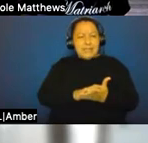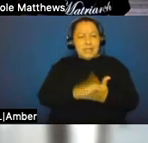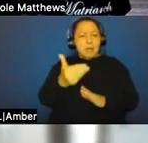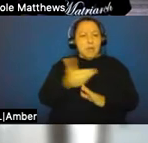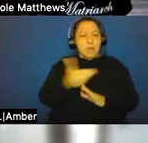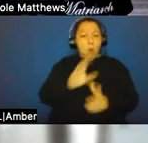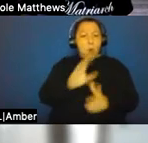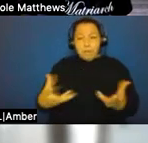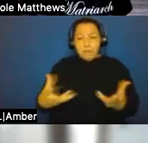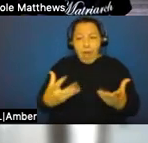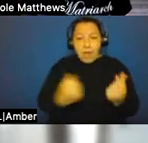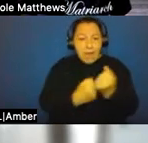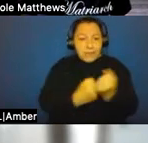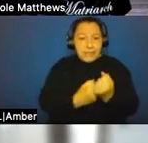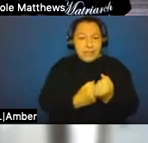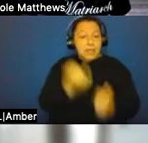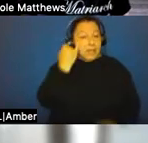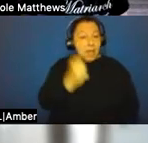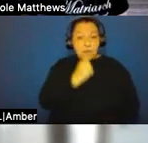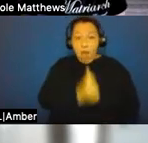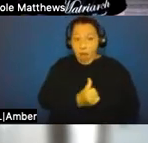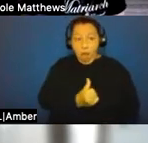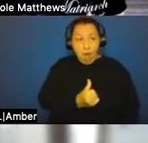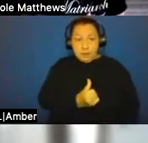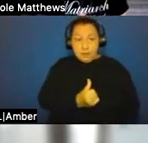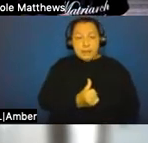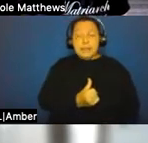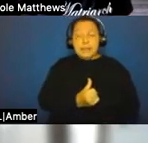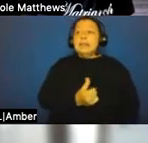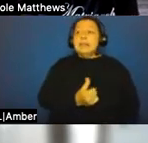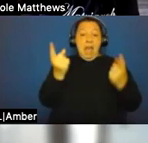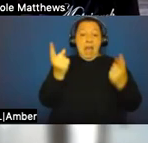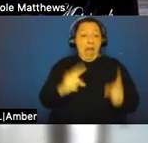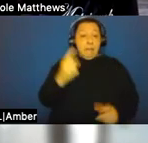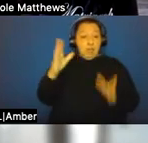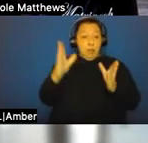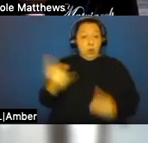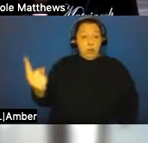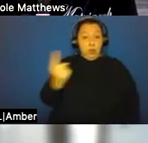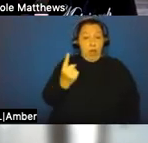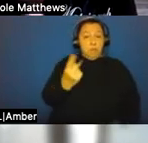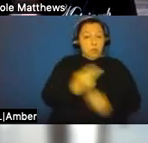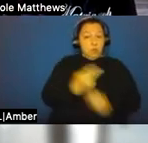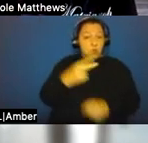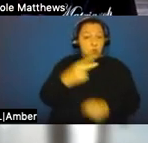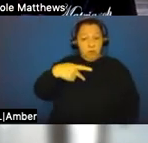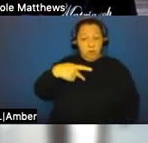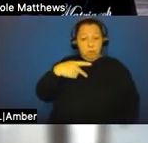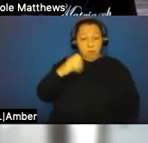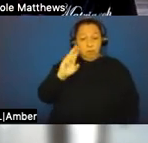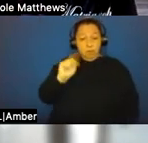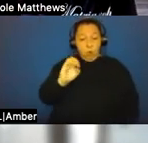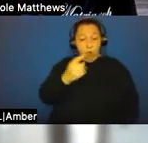we don't, and someone comes in who is used in pornography, and we have these views